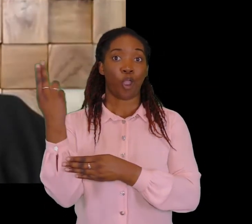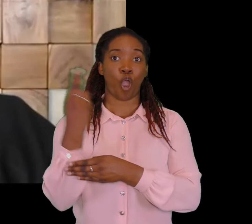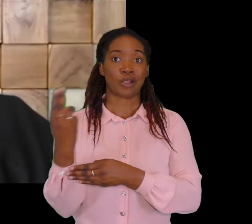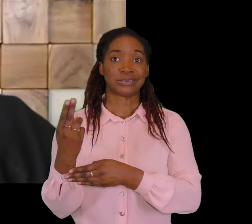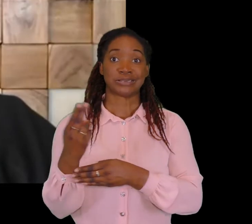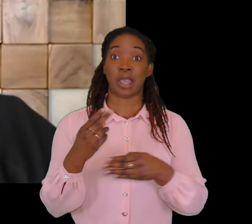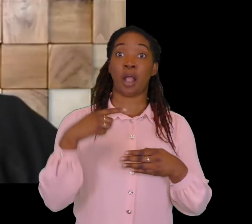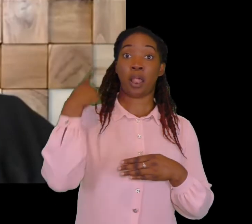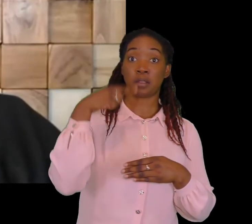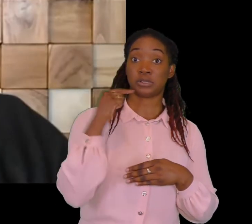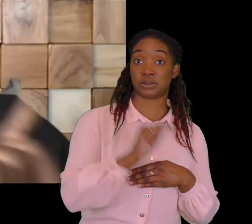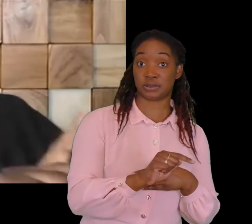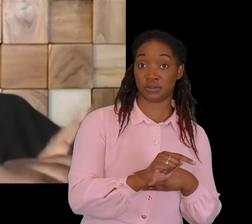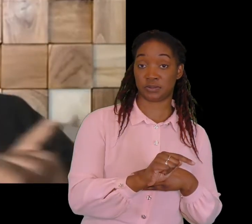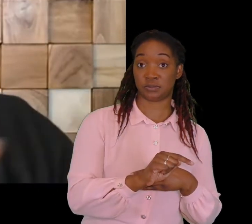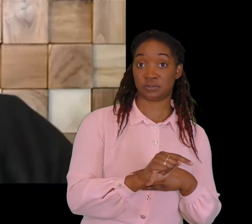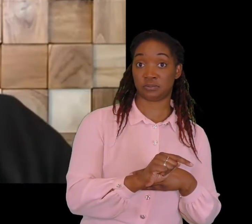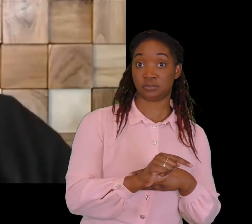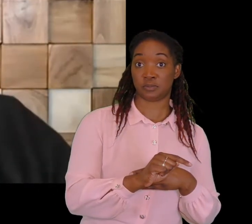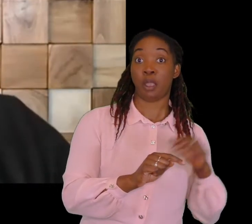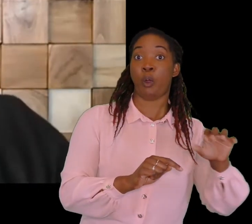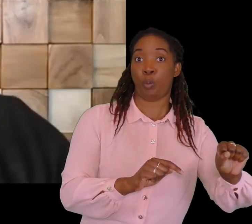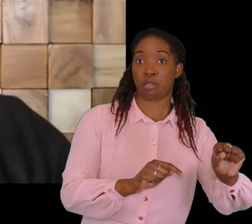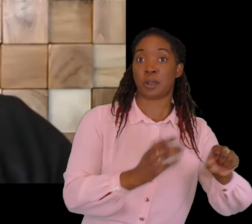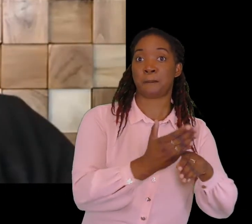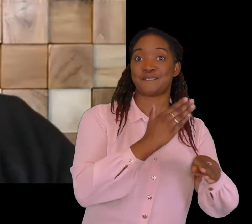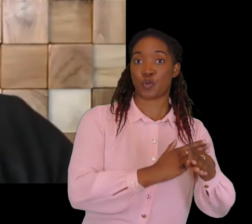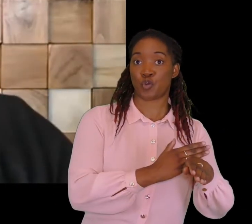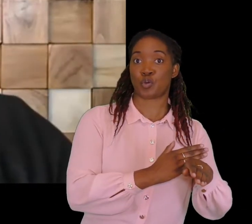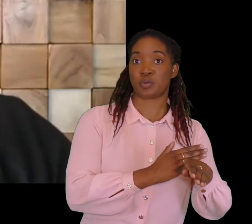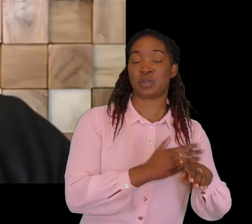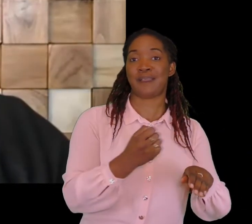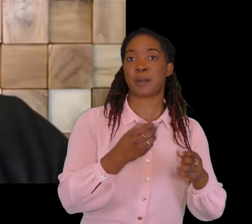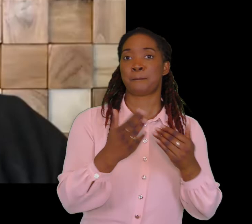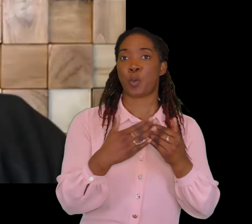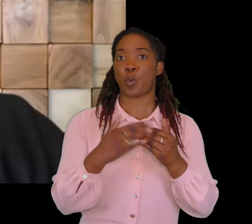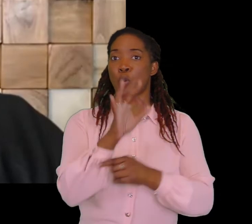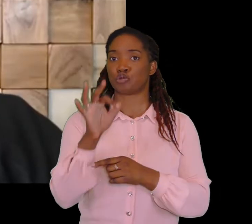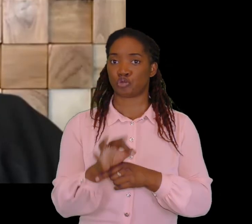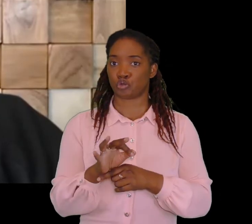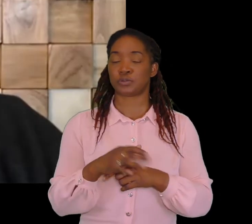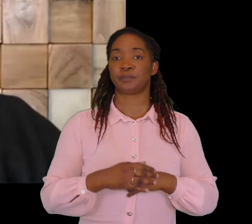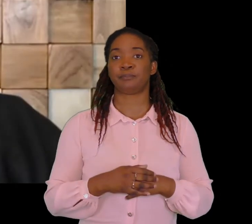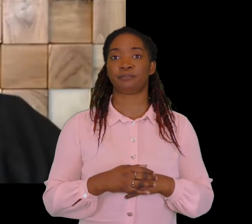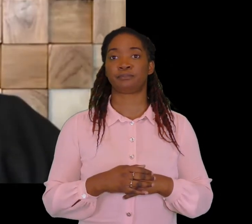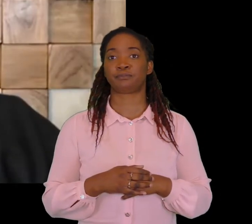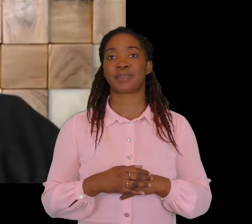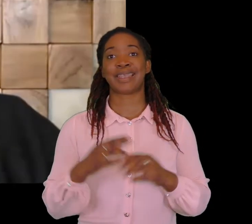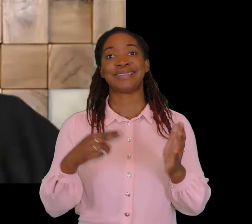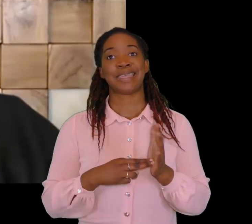London, in the capital at that time. Hold on before you go on. There's a couple of other questions that address that. So Nina Edge